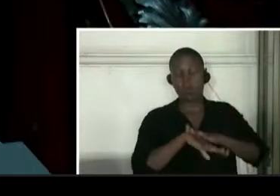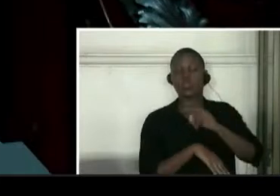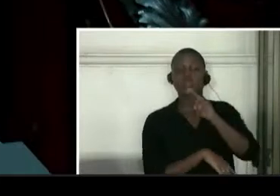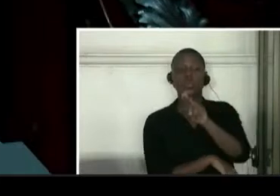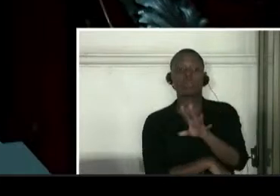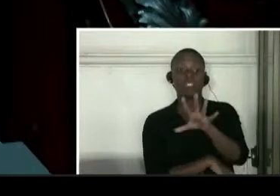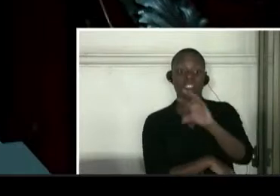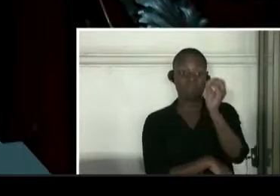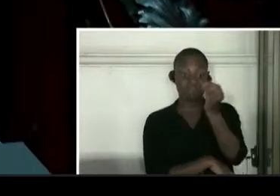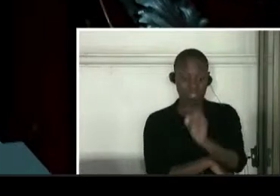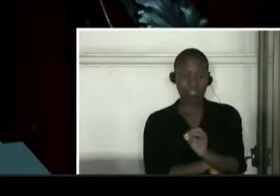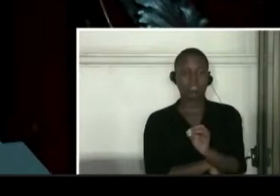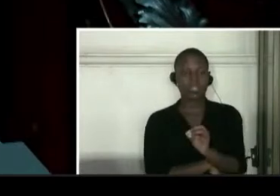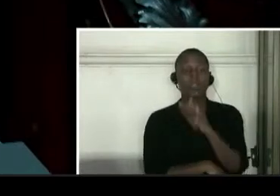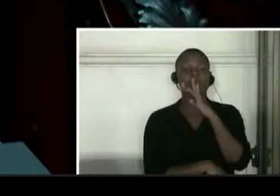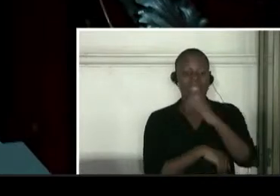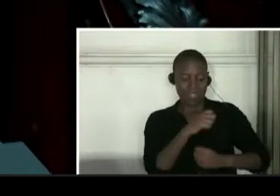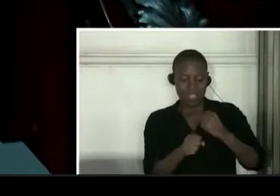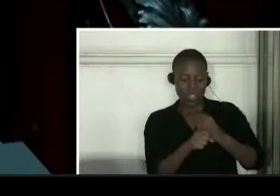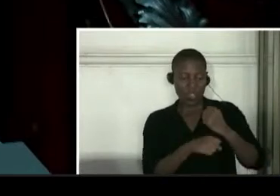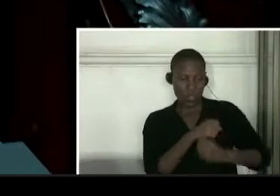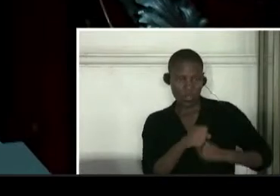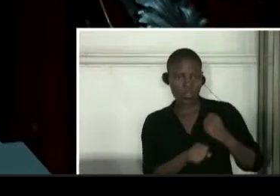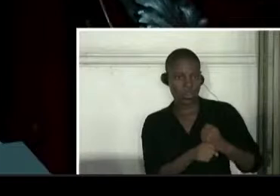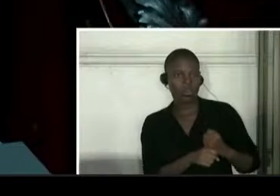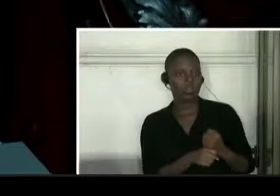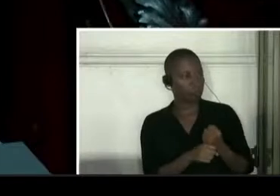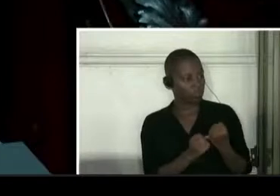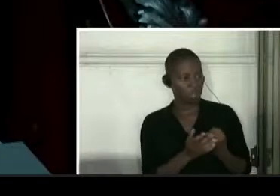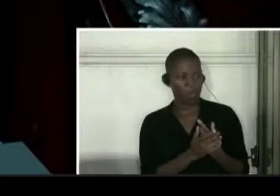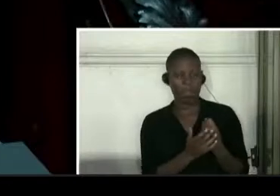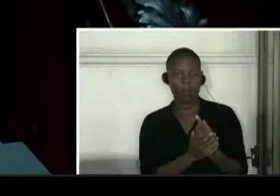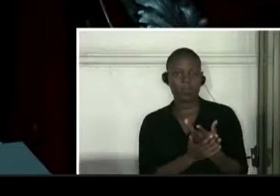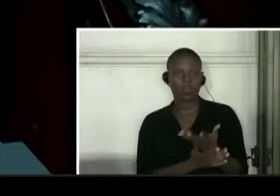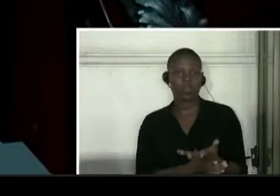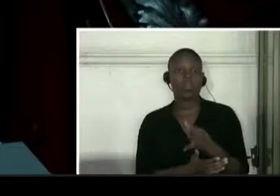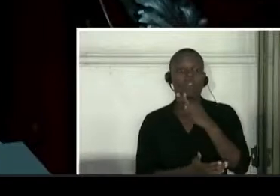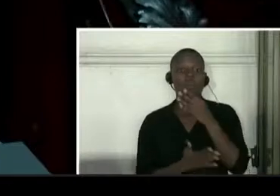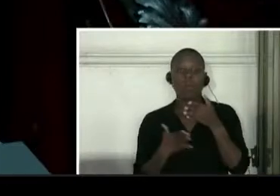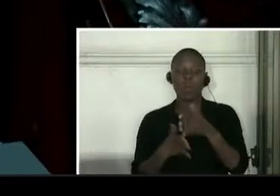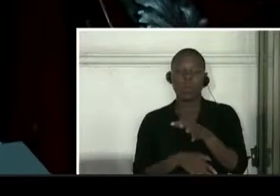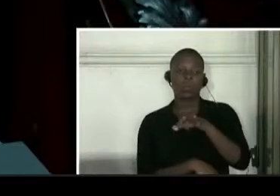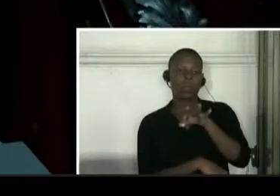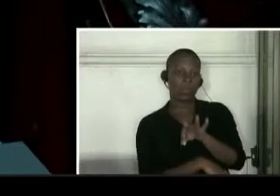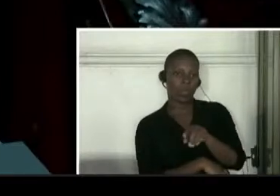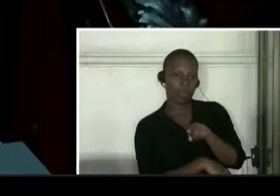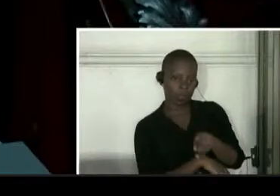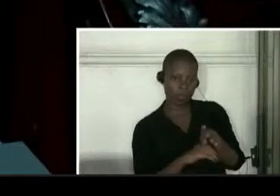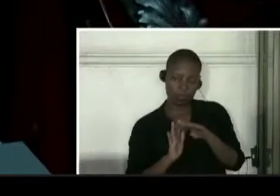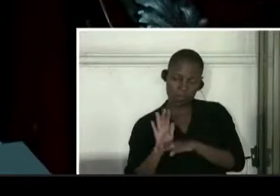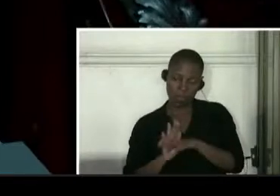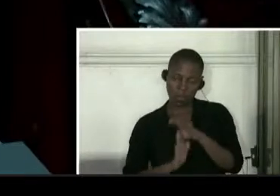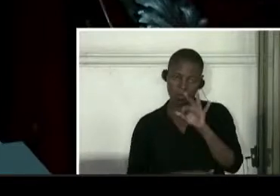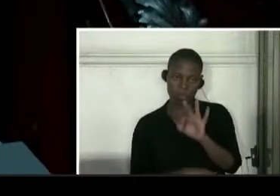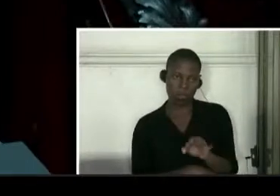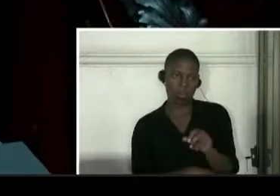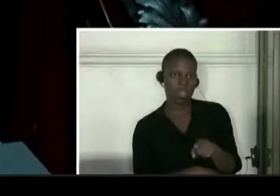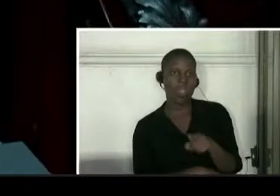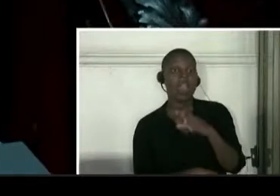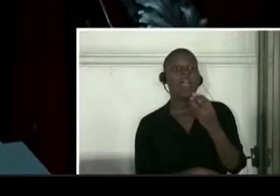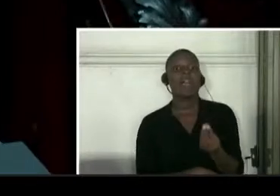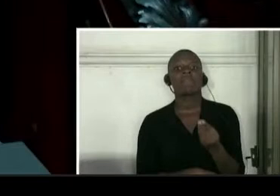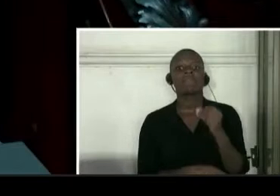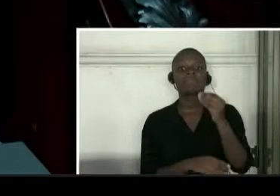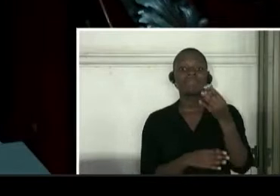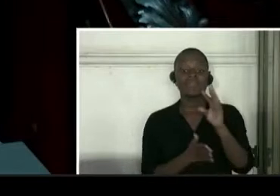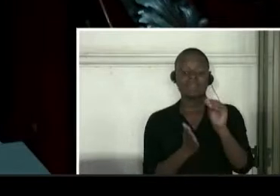year for the two outer years. On program three, housing development, the program carries the budget allocation